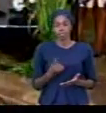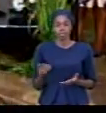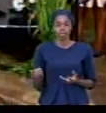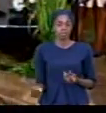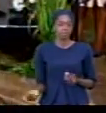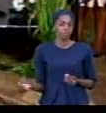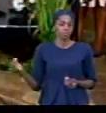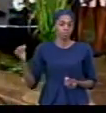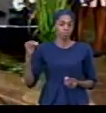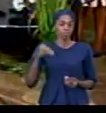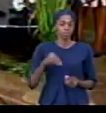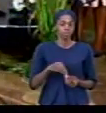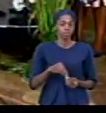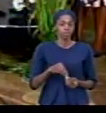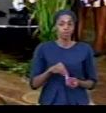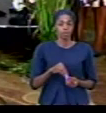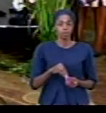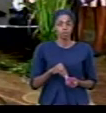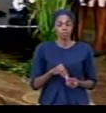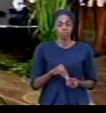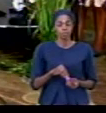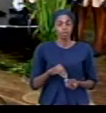more. I will restore.